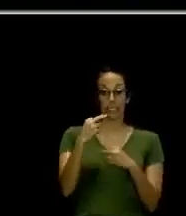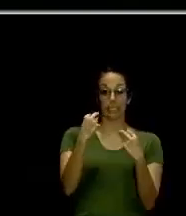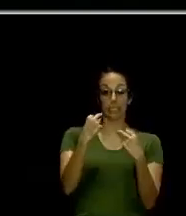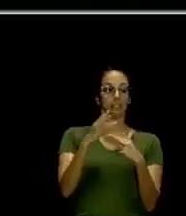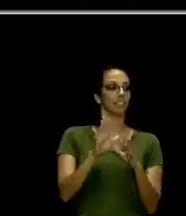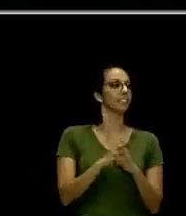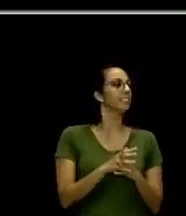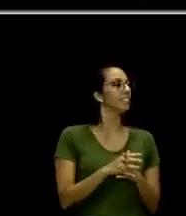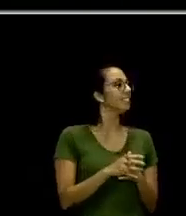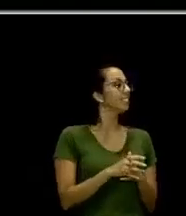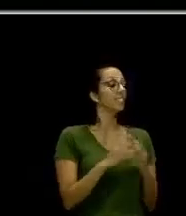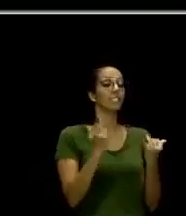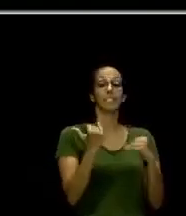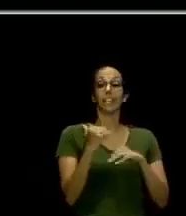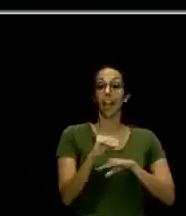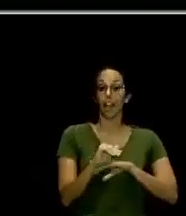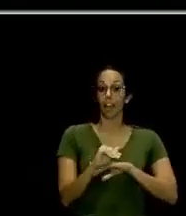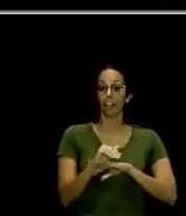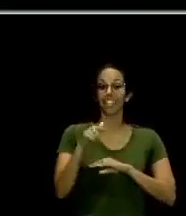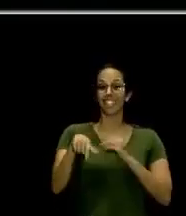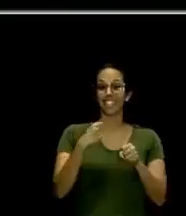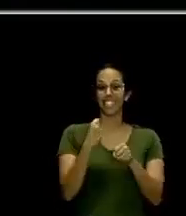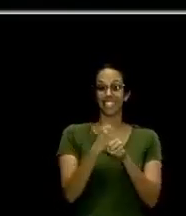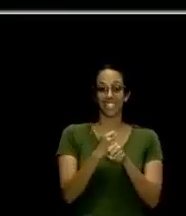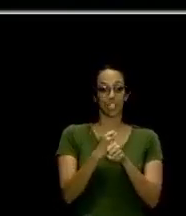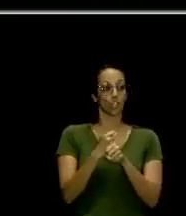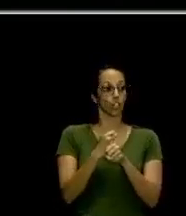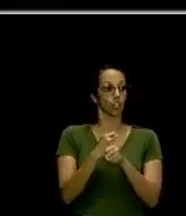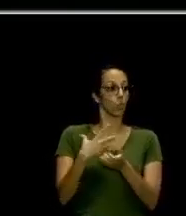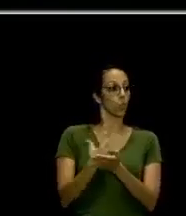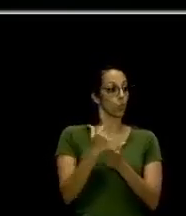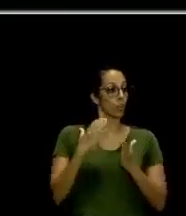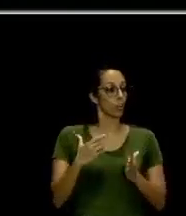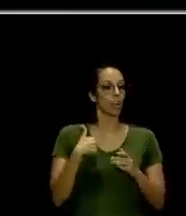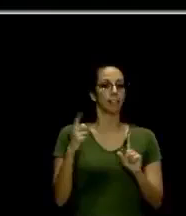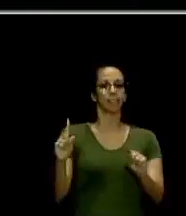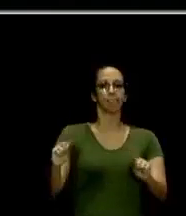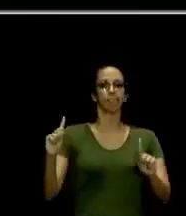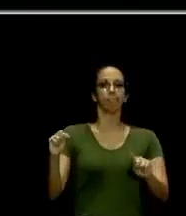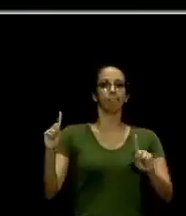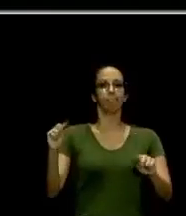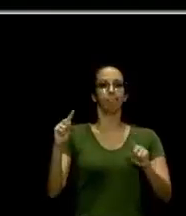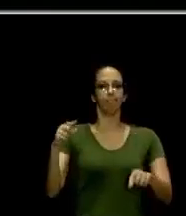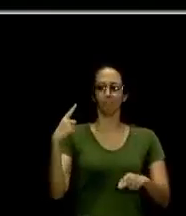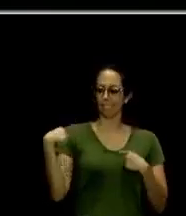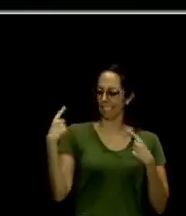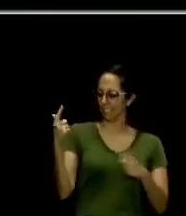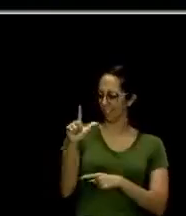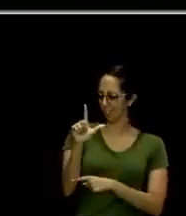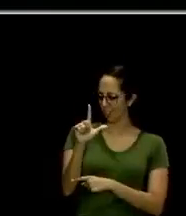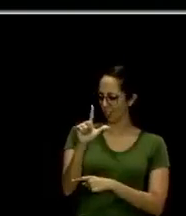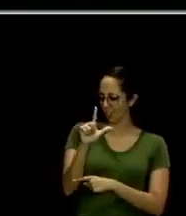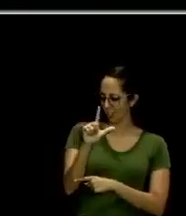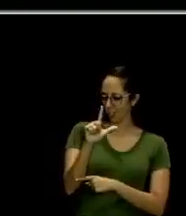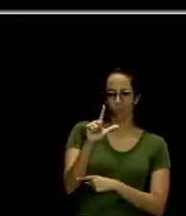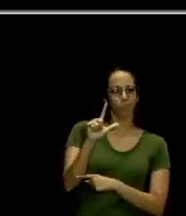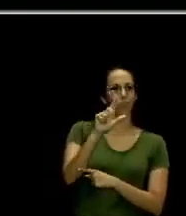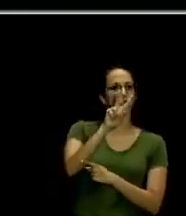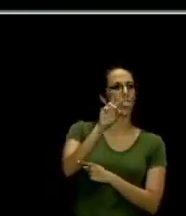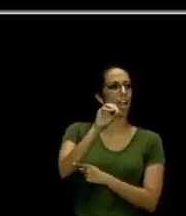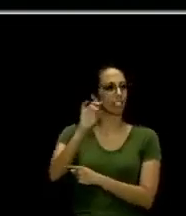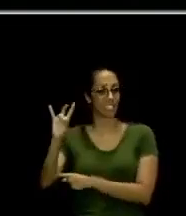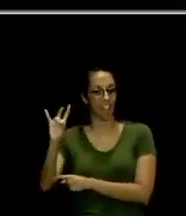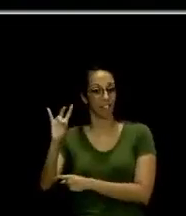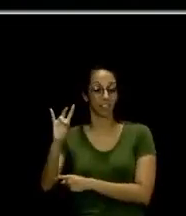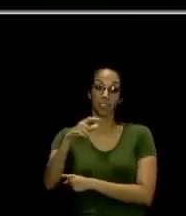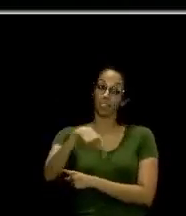go. Tonight, this year's recipient has attended the Annual Family Café since about 2007. So they've been around